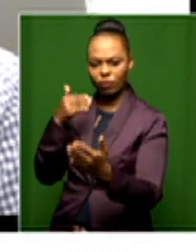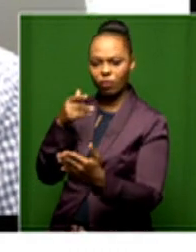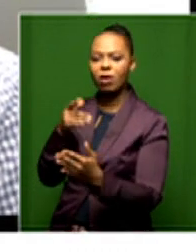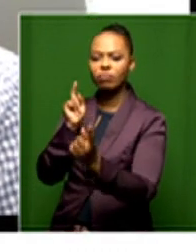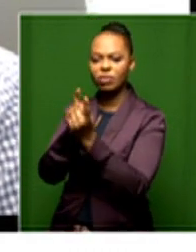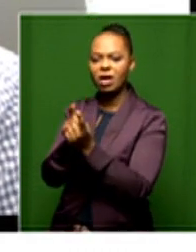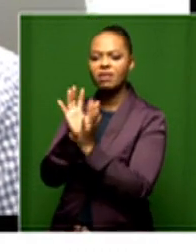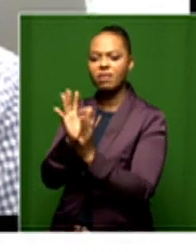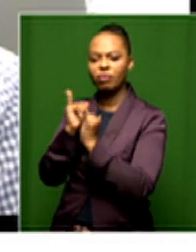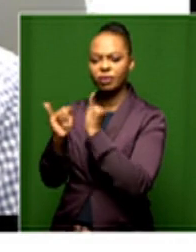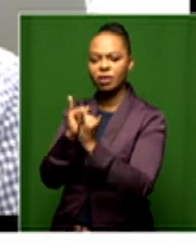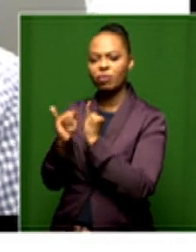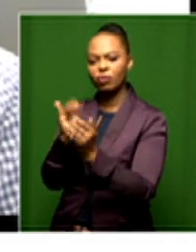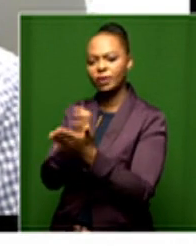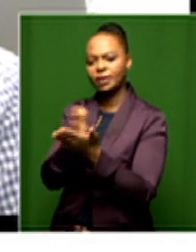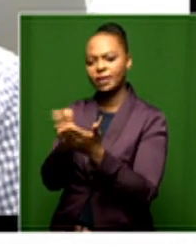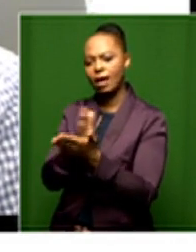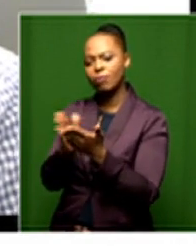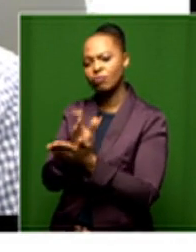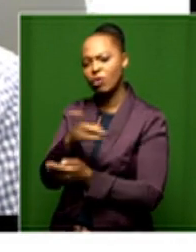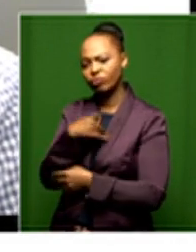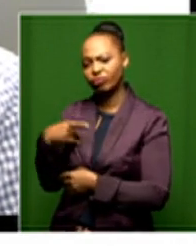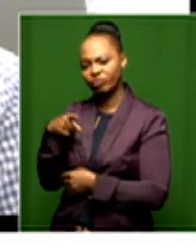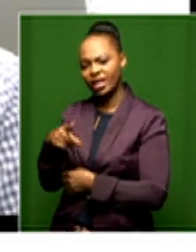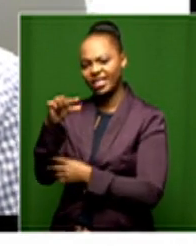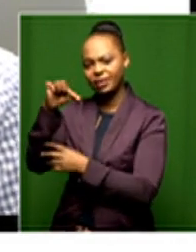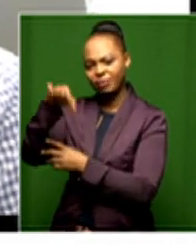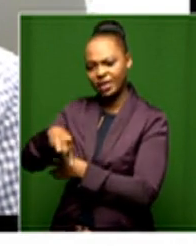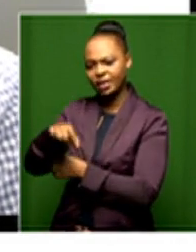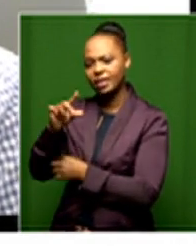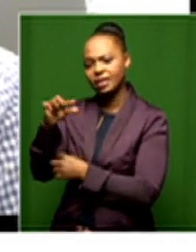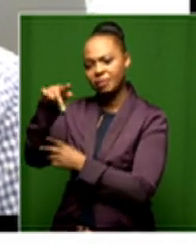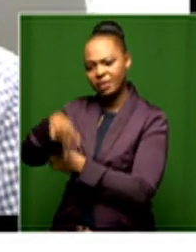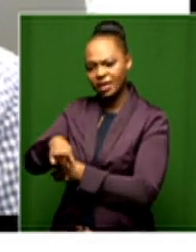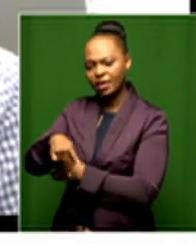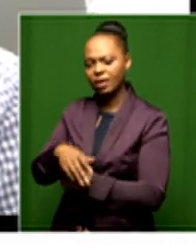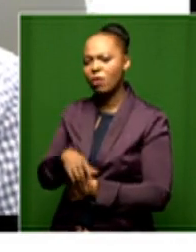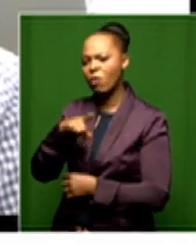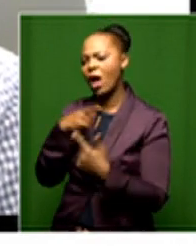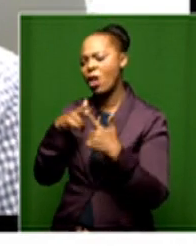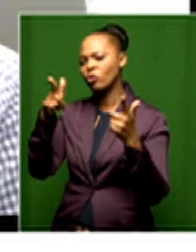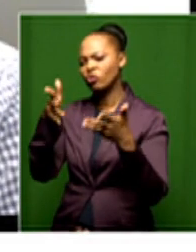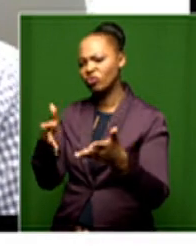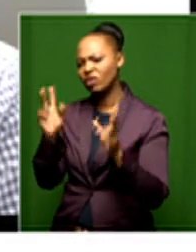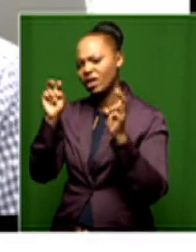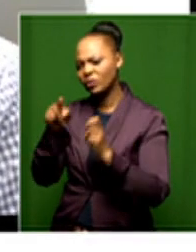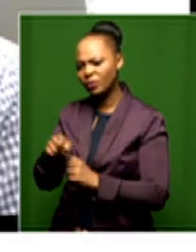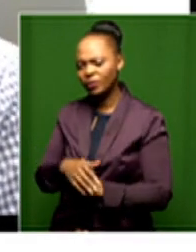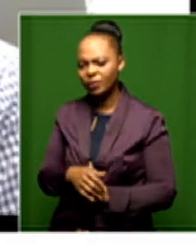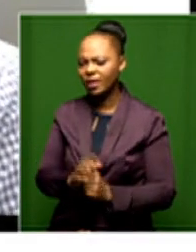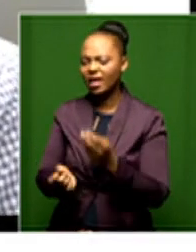these medical practitioners and their experience of what was going on. Why have you launched this now? What's happening?